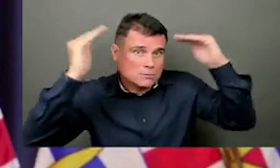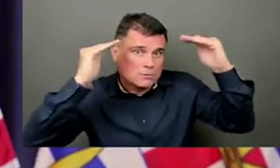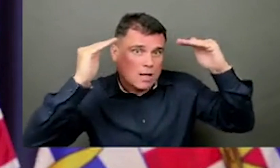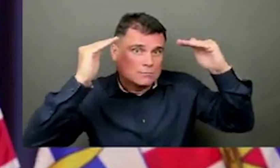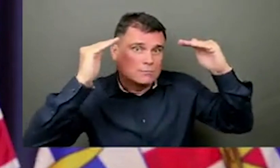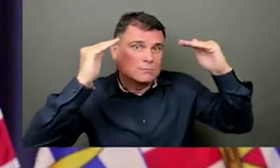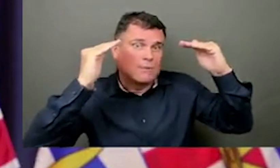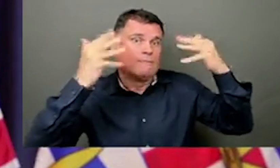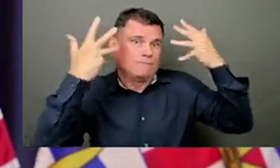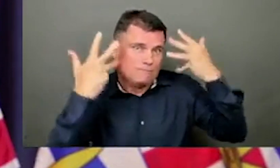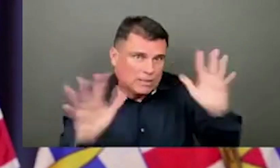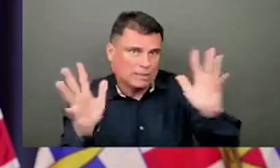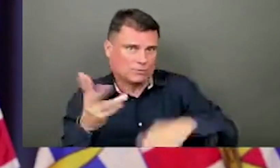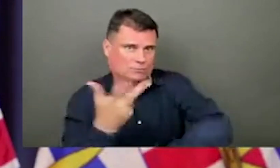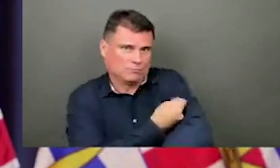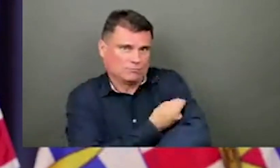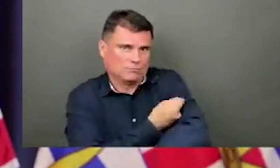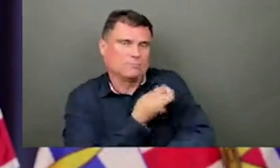vaccinated.